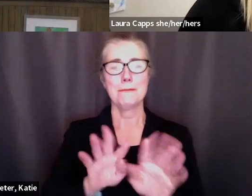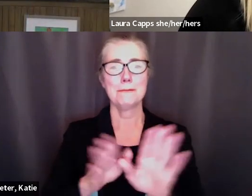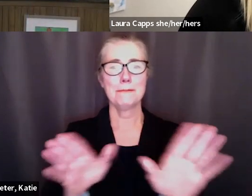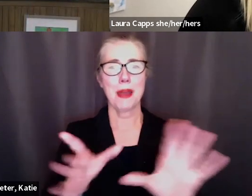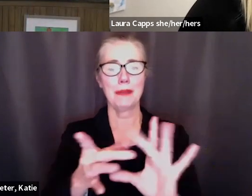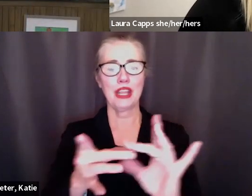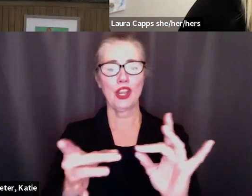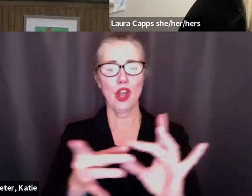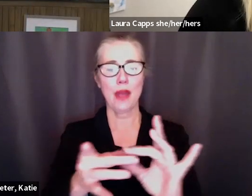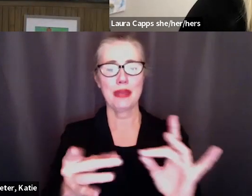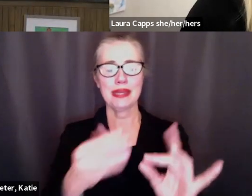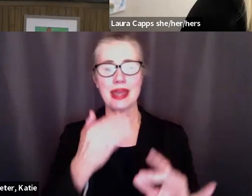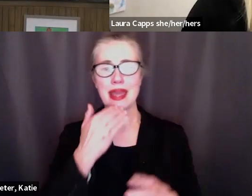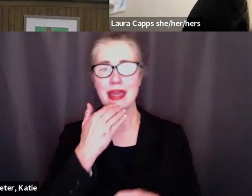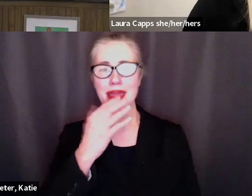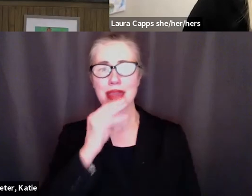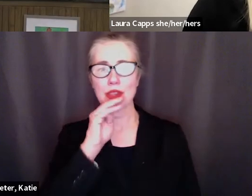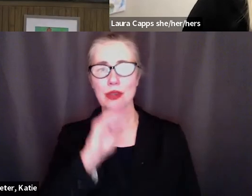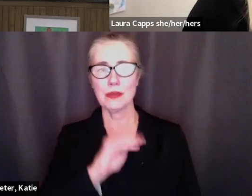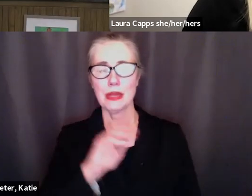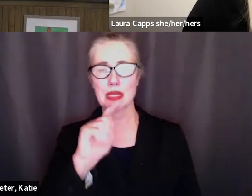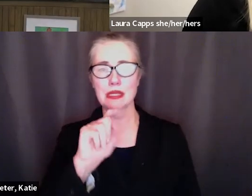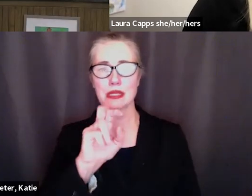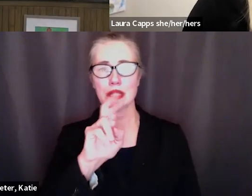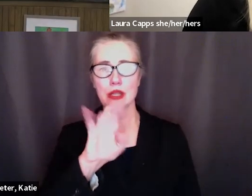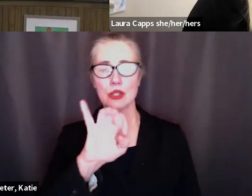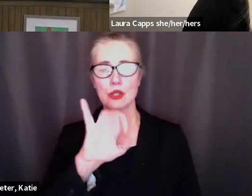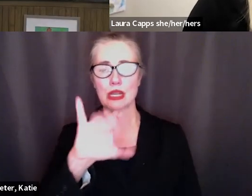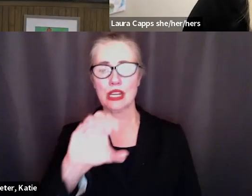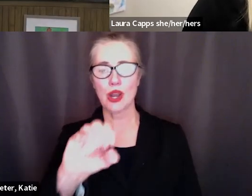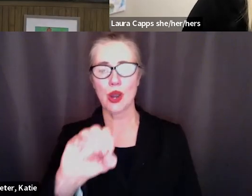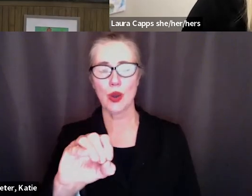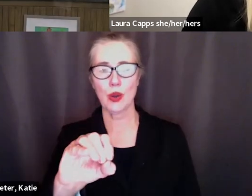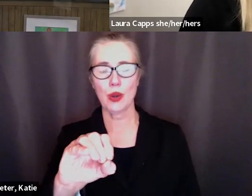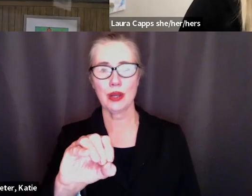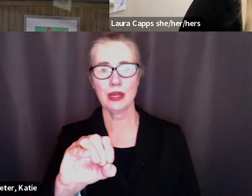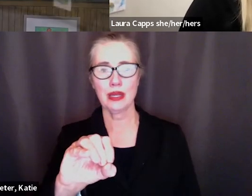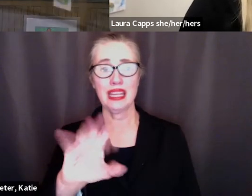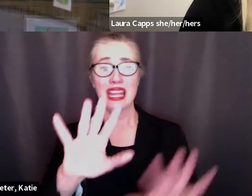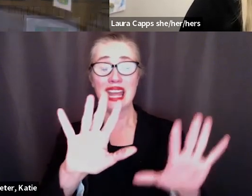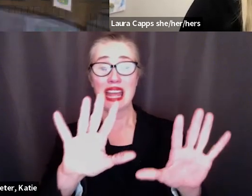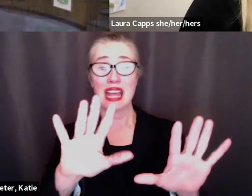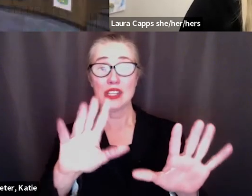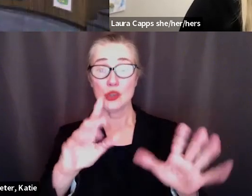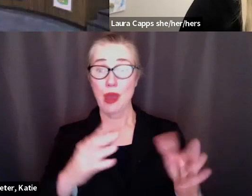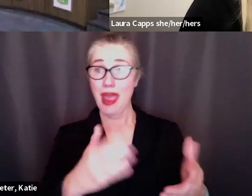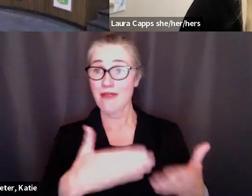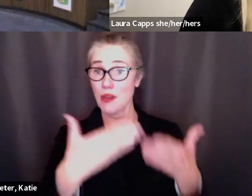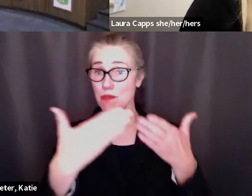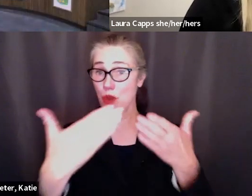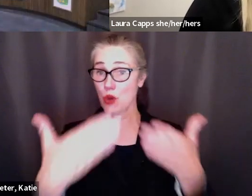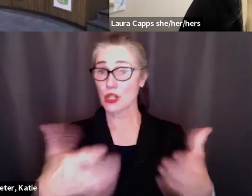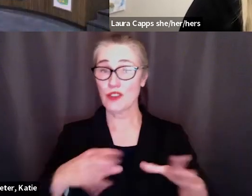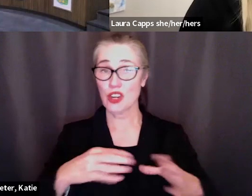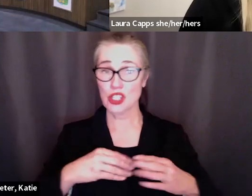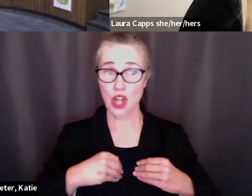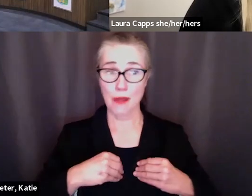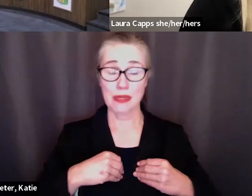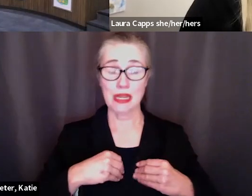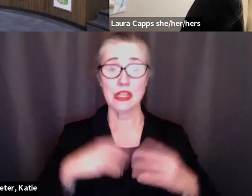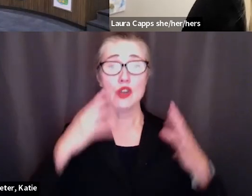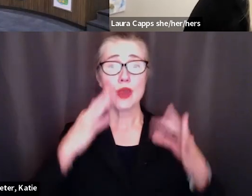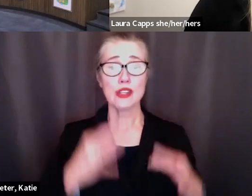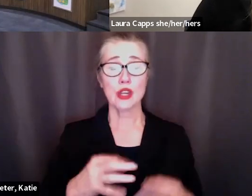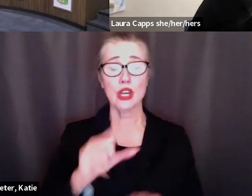okay thank you miss trujillo do i have a motion for the adoption of resolution number 2021 2217